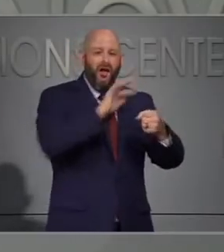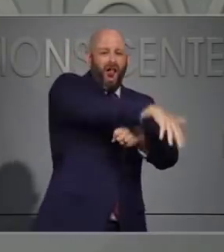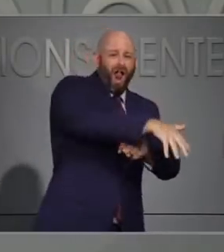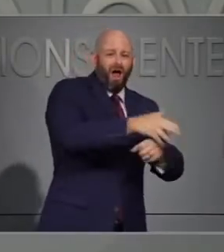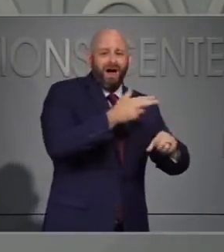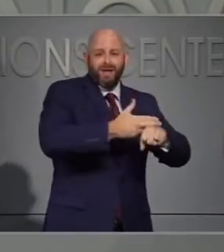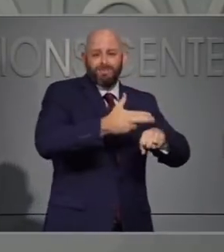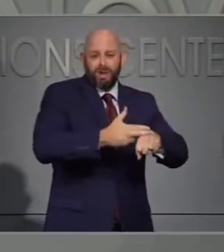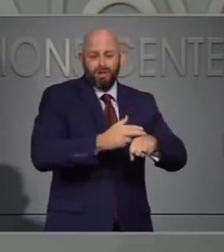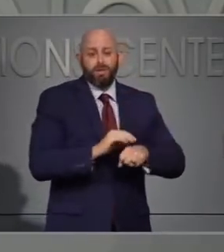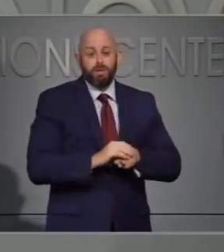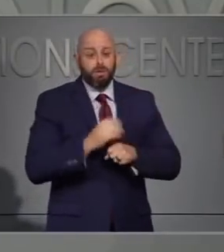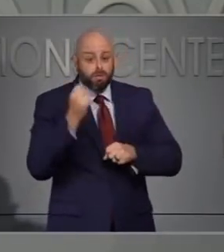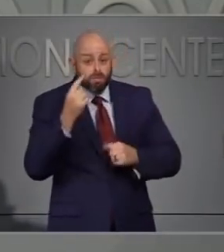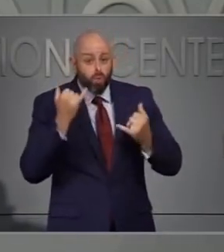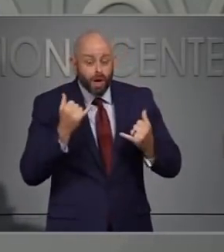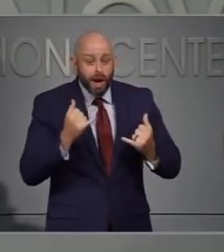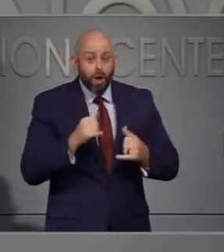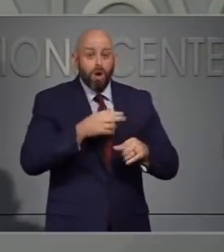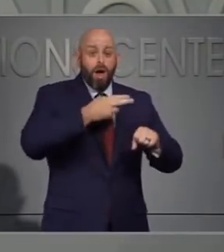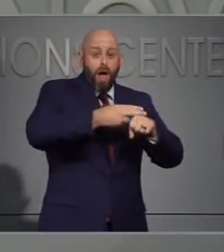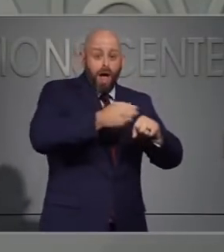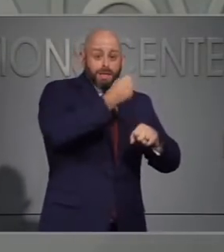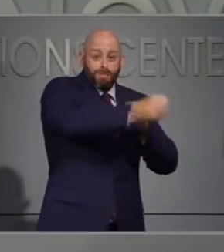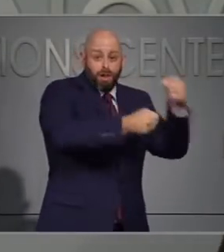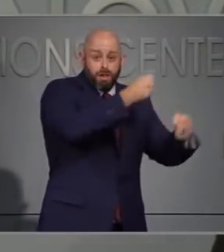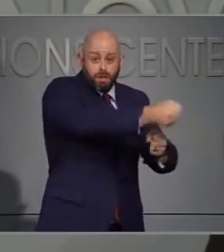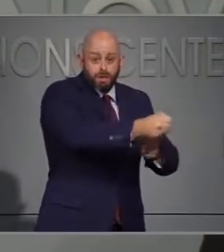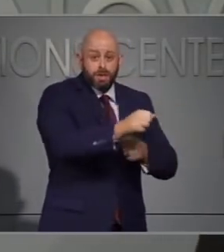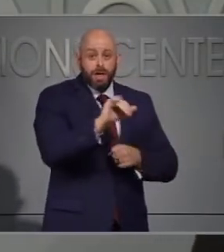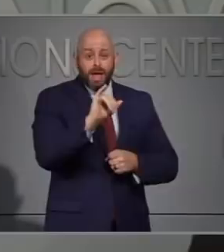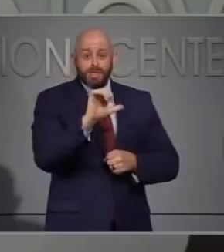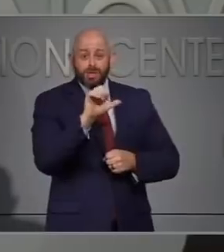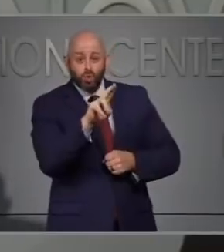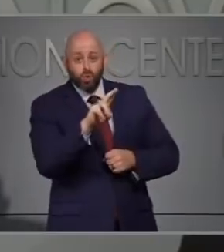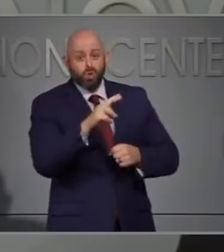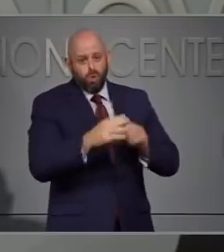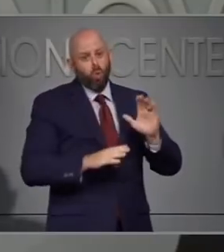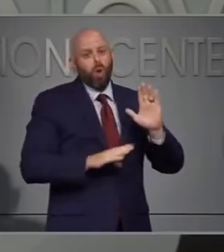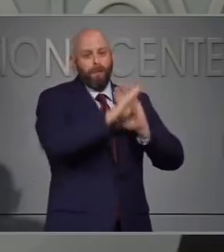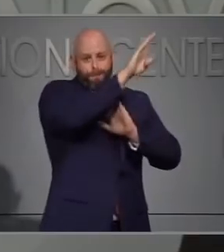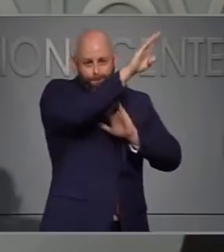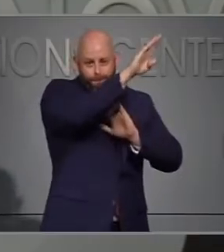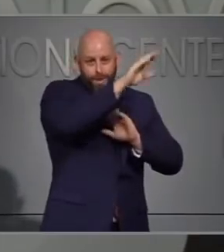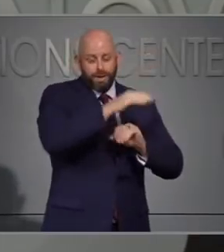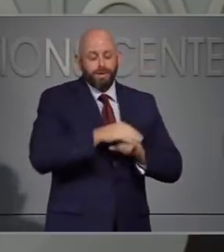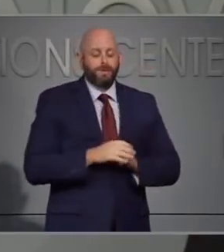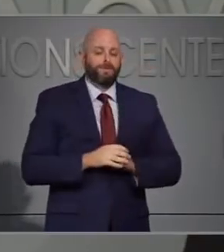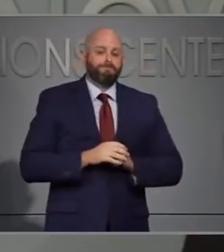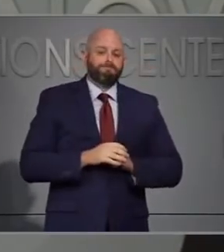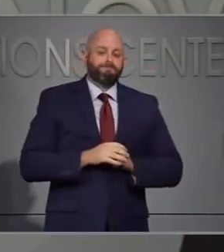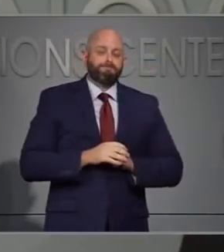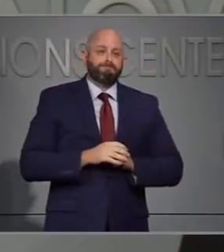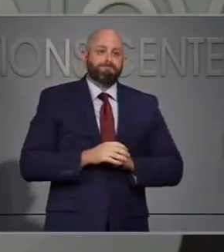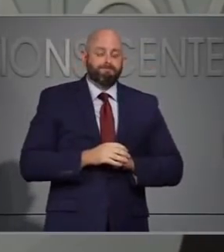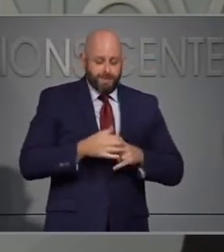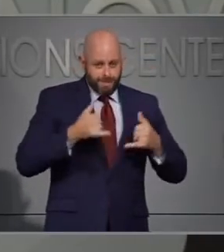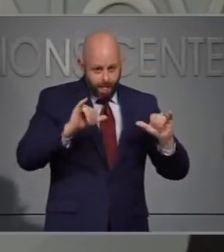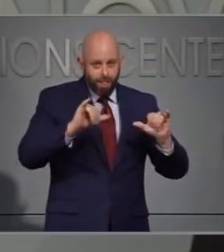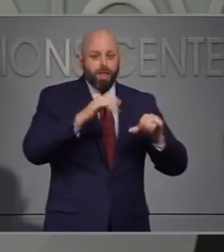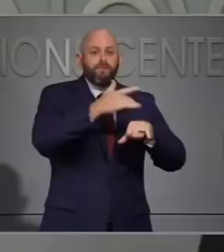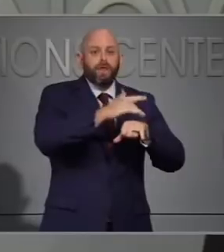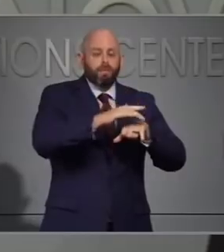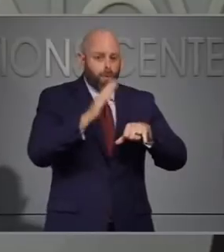hospitalizations and our ICUs, the use of that by COVID patients going up, but we still do have capacity in